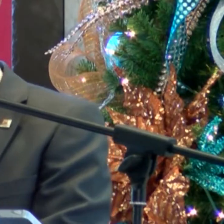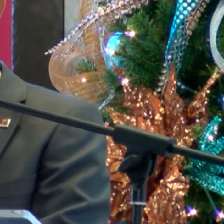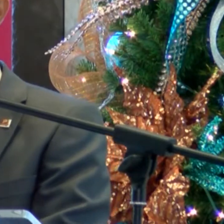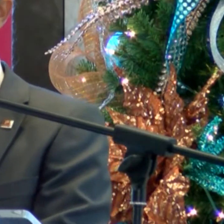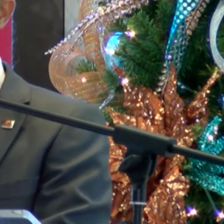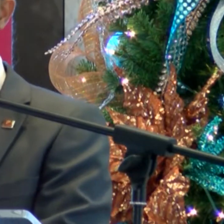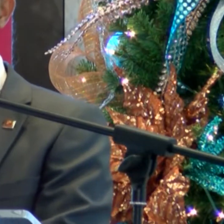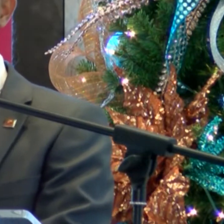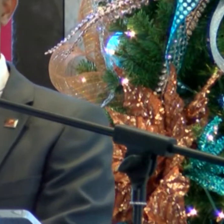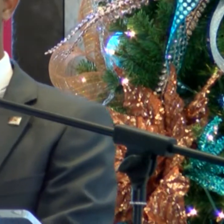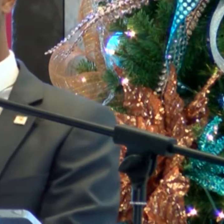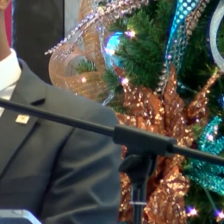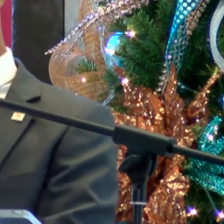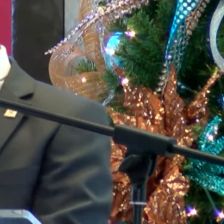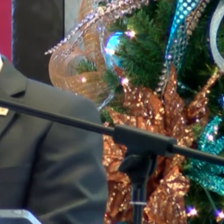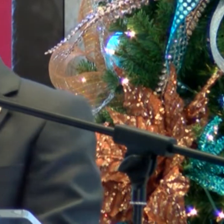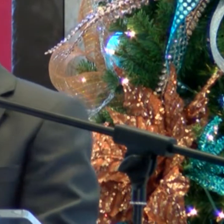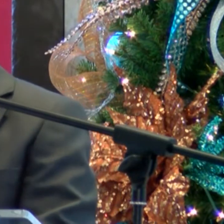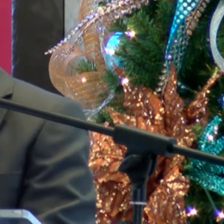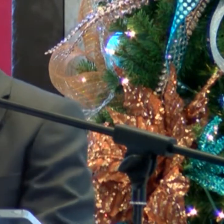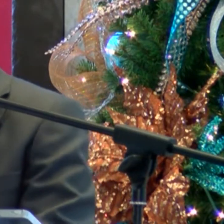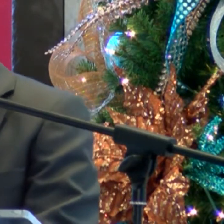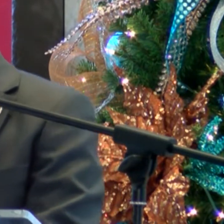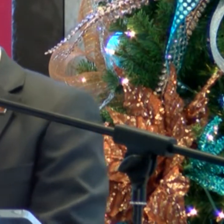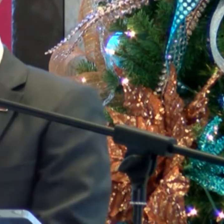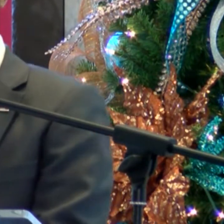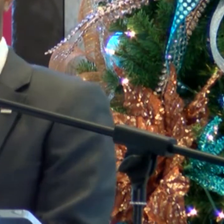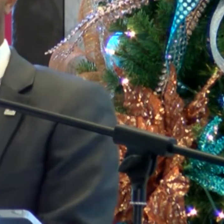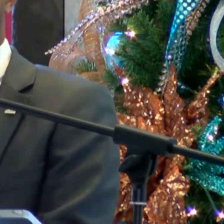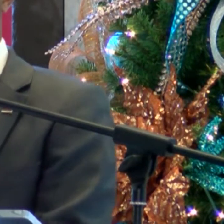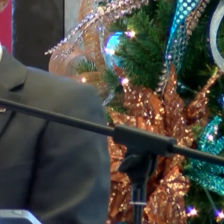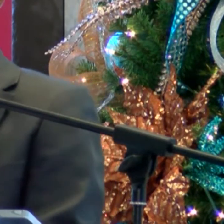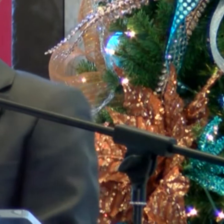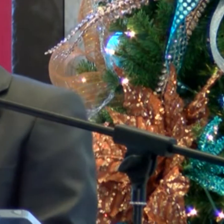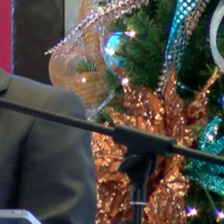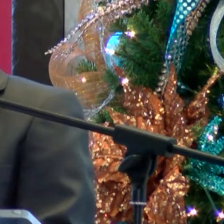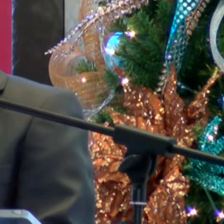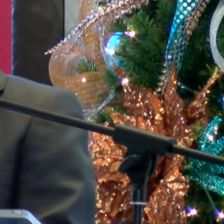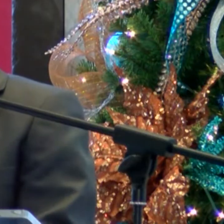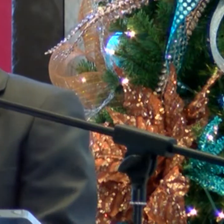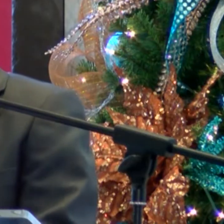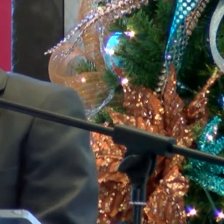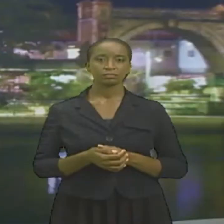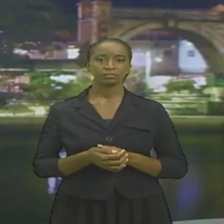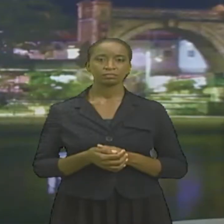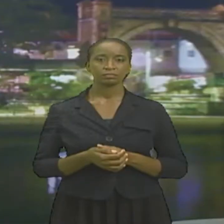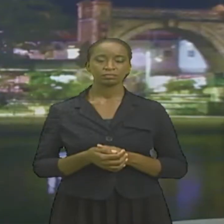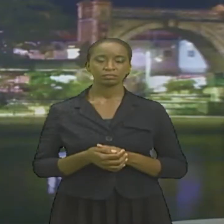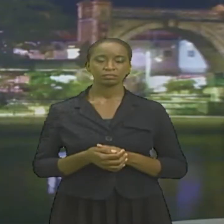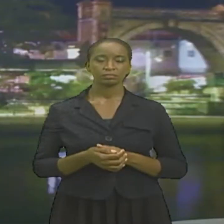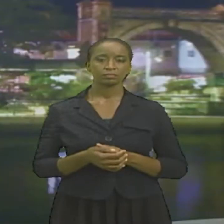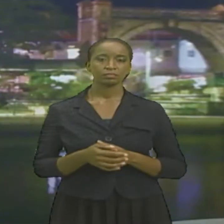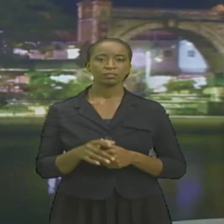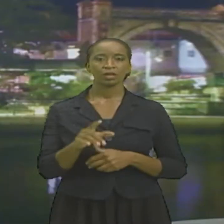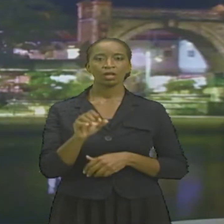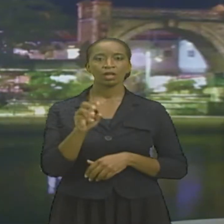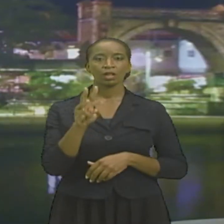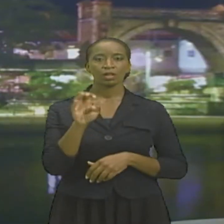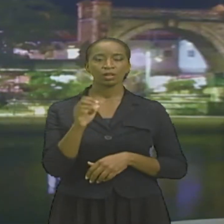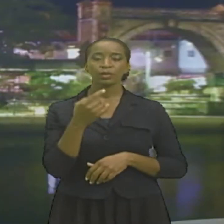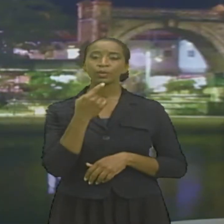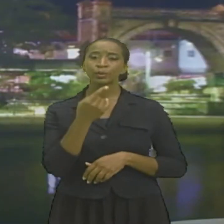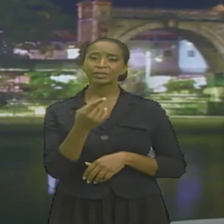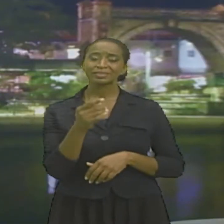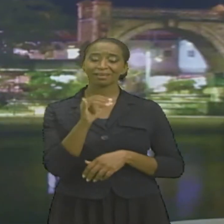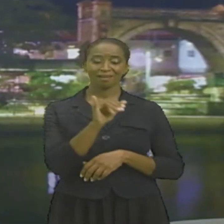Caribbean. But your savings account will probably not attract a great rate in the medium term. Mr. Lowe says that